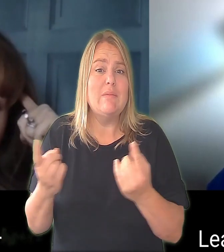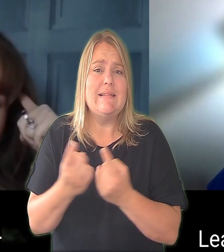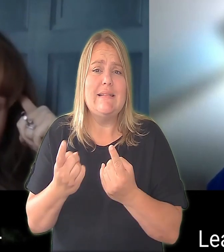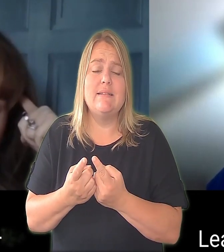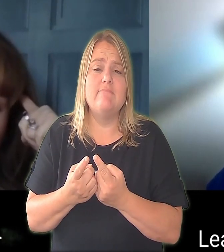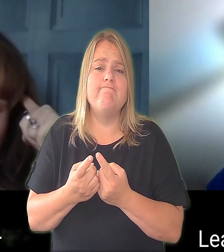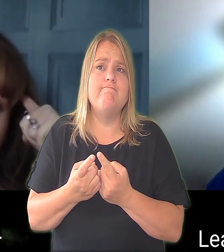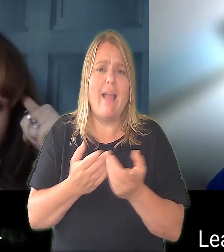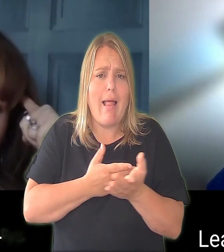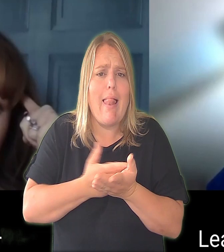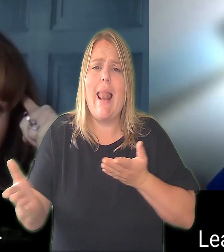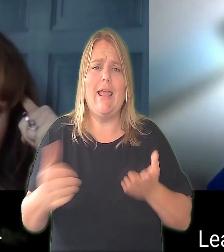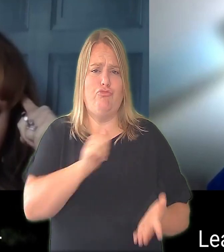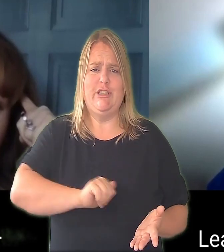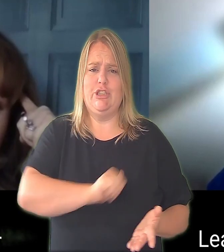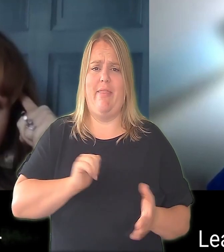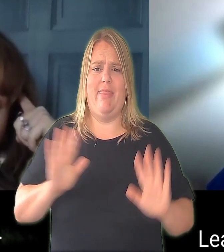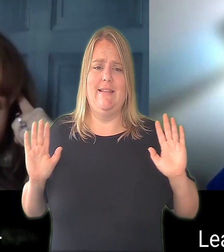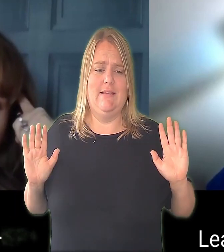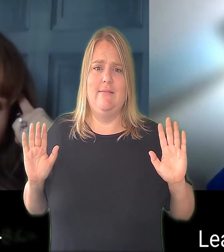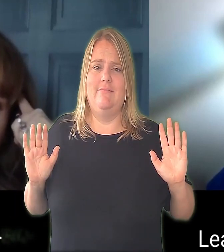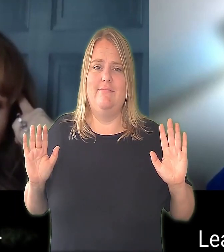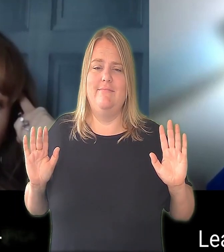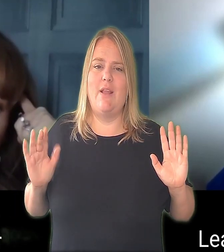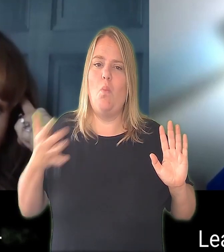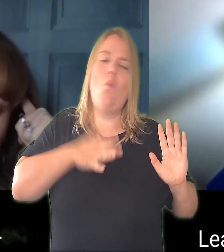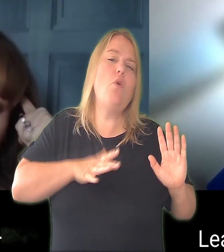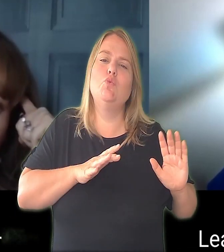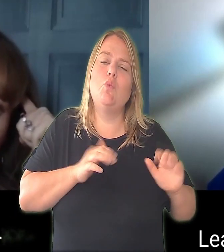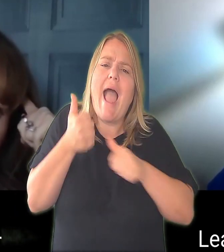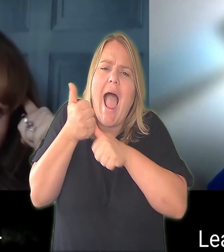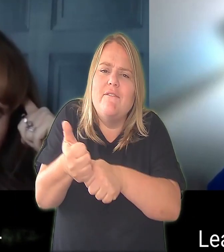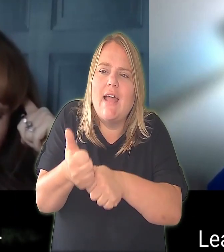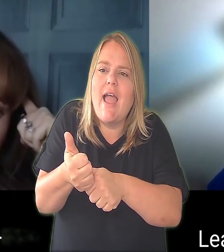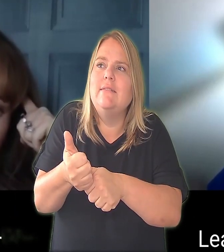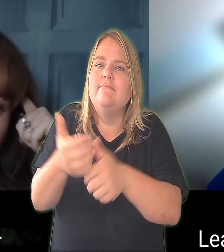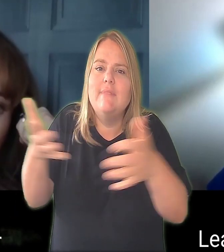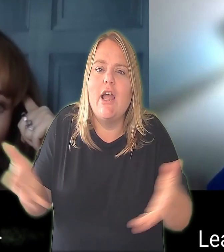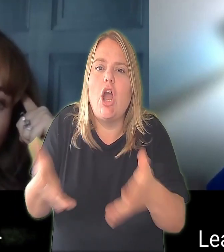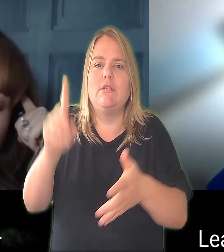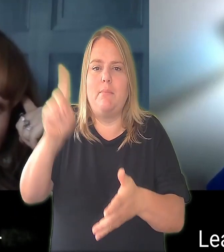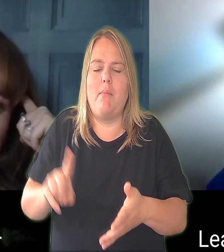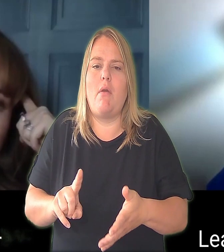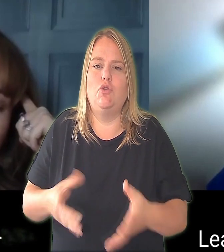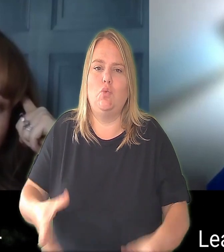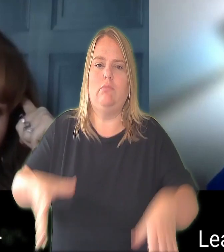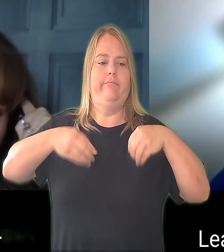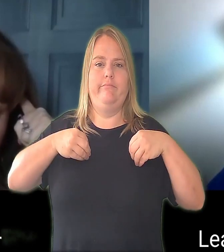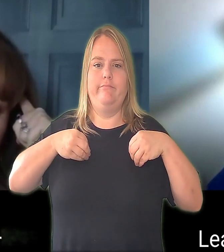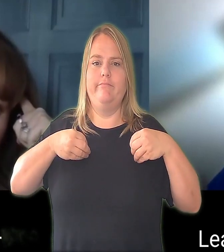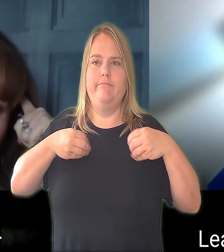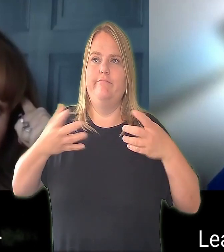in the church are expressly religious. So we can't ensure it's perfectly equal for every religious belief. We will be